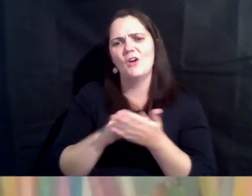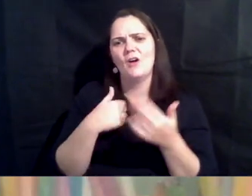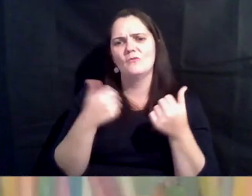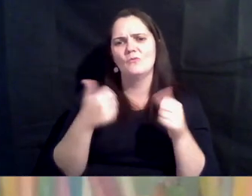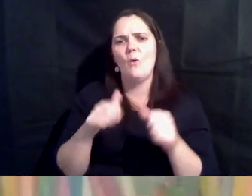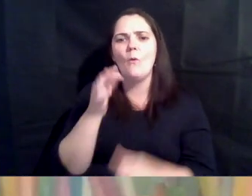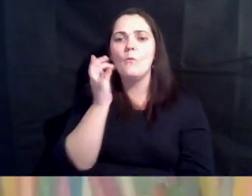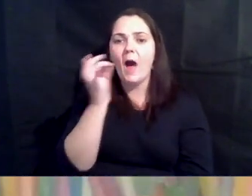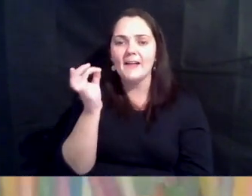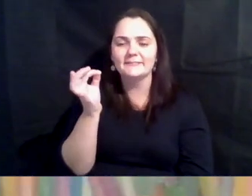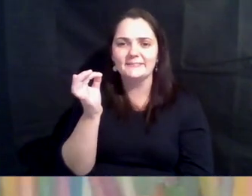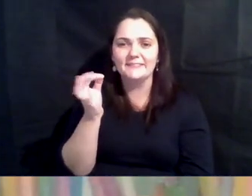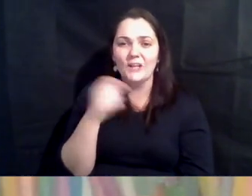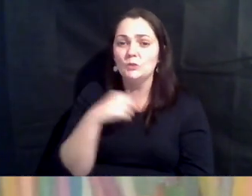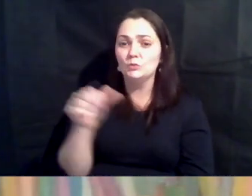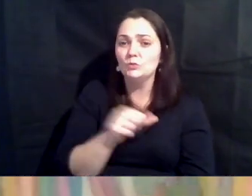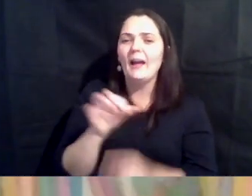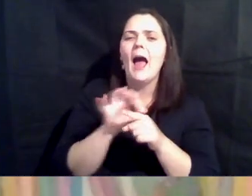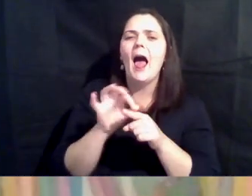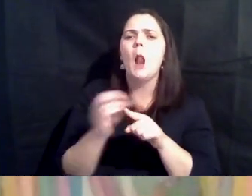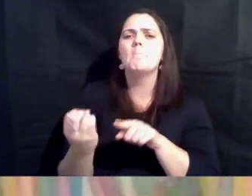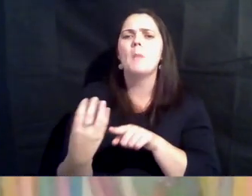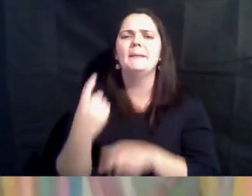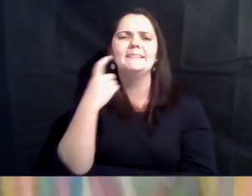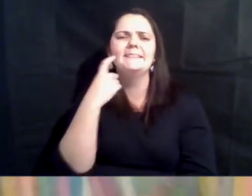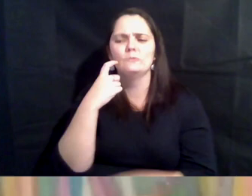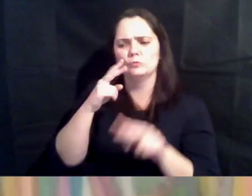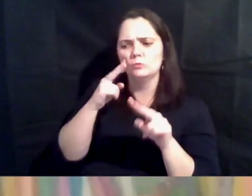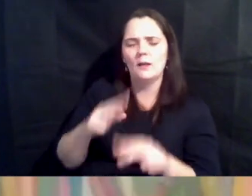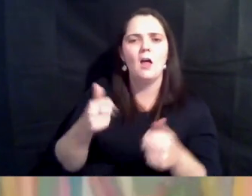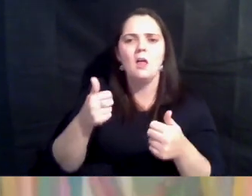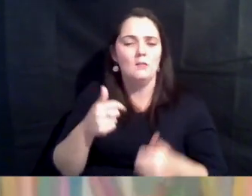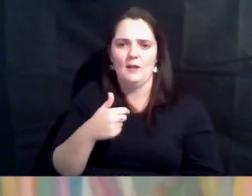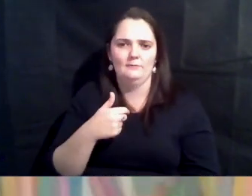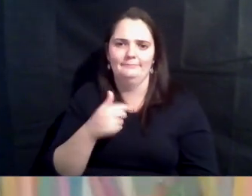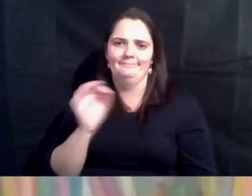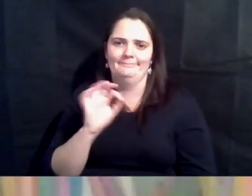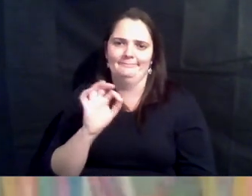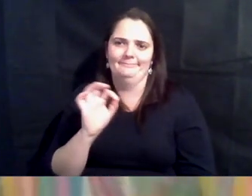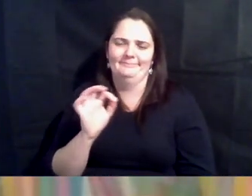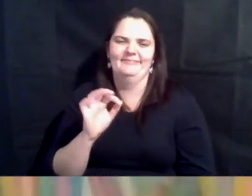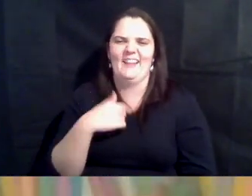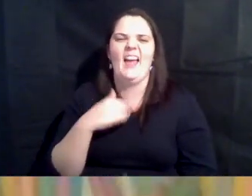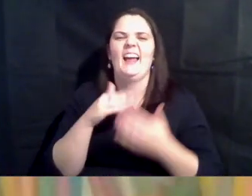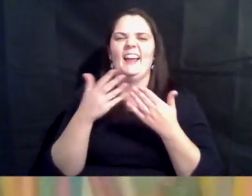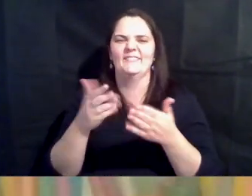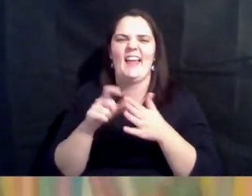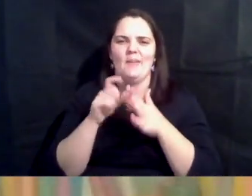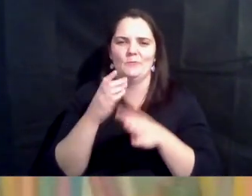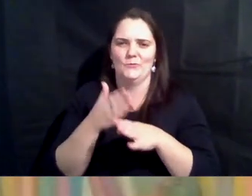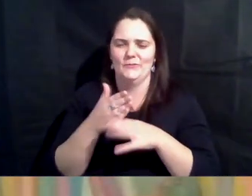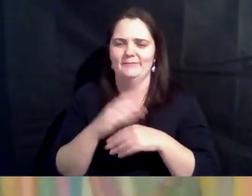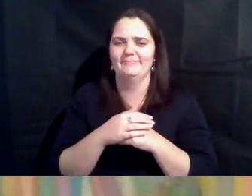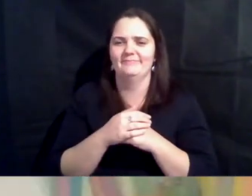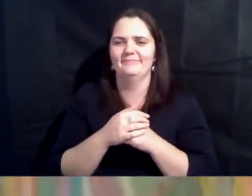but you know, keeping you on your toes. We're all going through this together. So I'm going to stitch that bottom bit